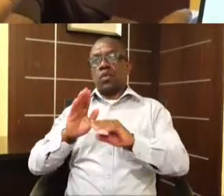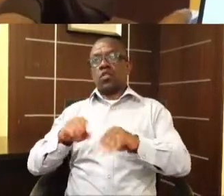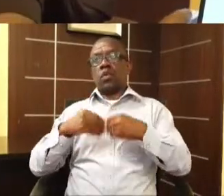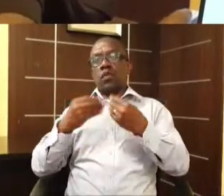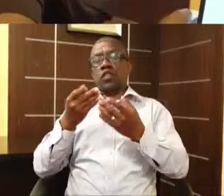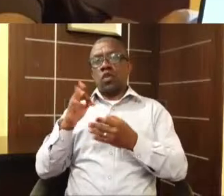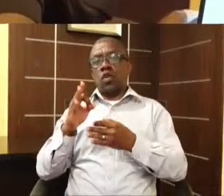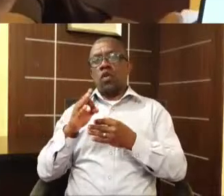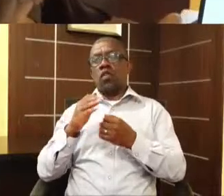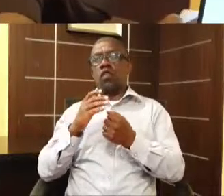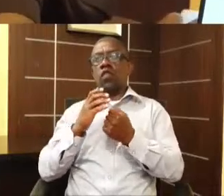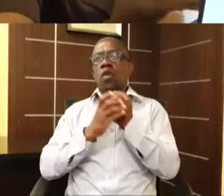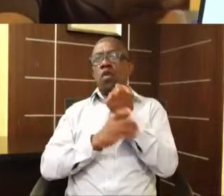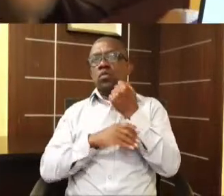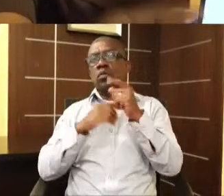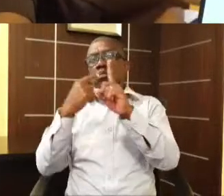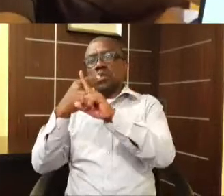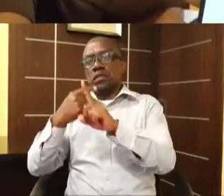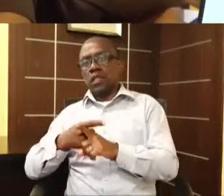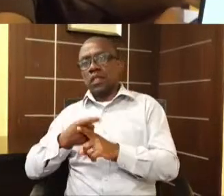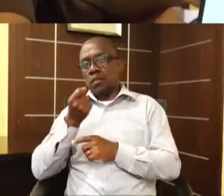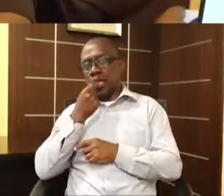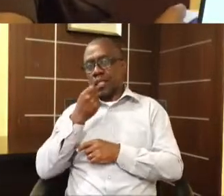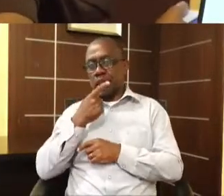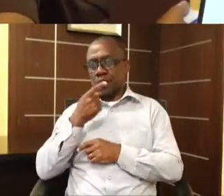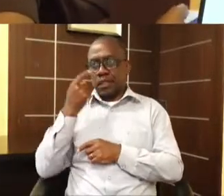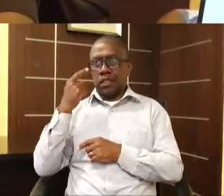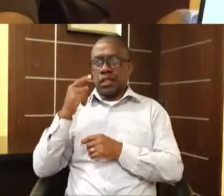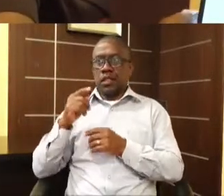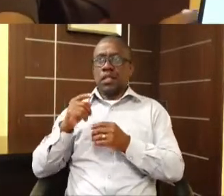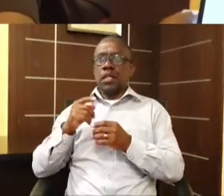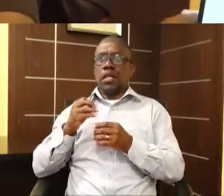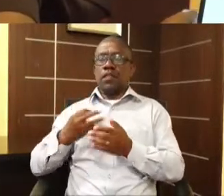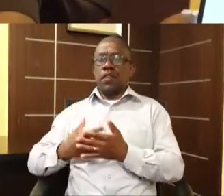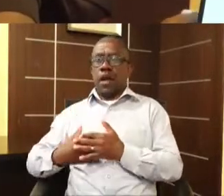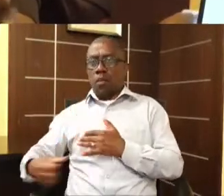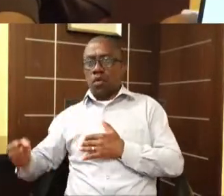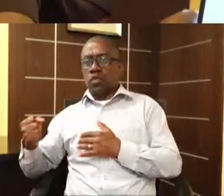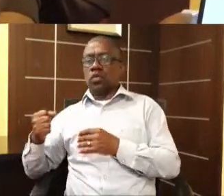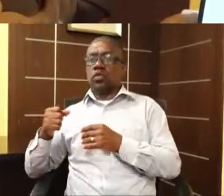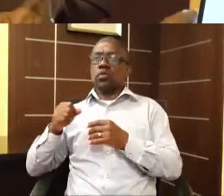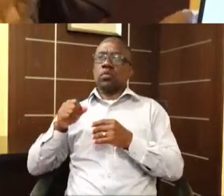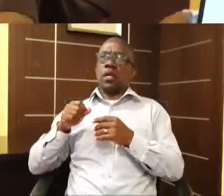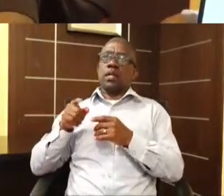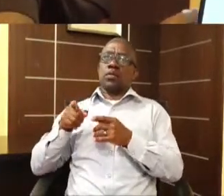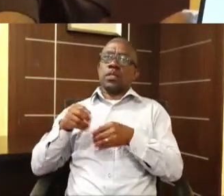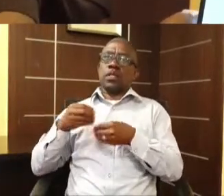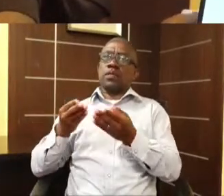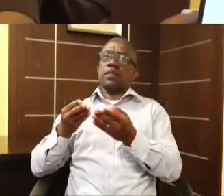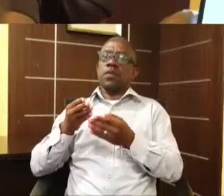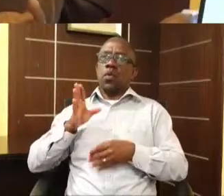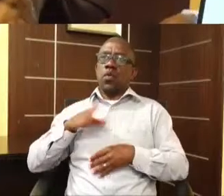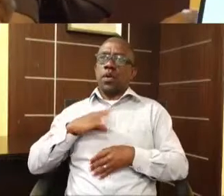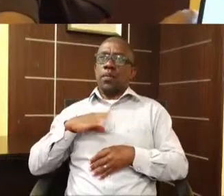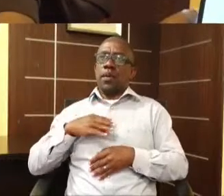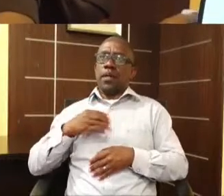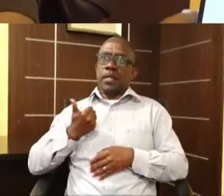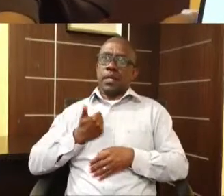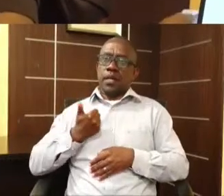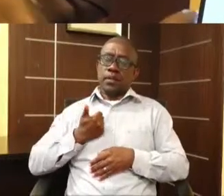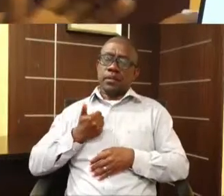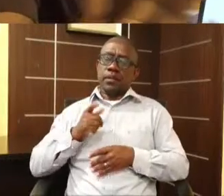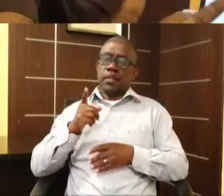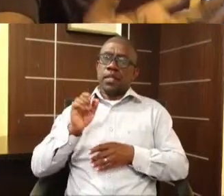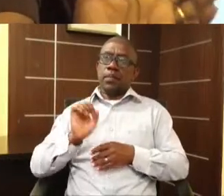contraception following an abortion, so that women and girls could be able to manage their fertility